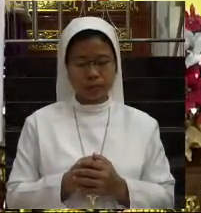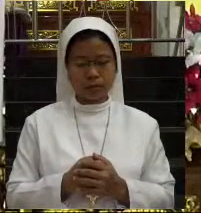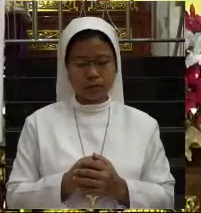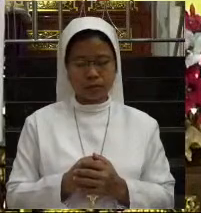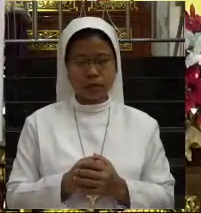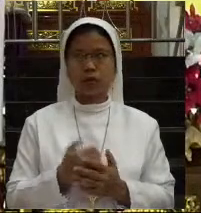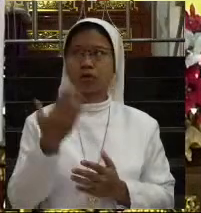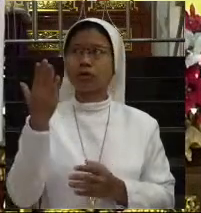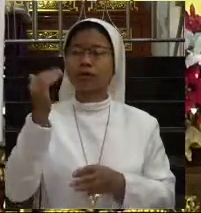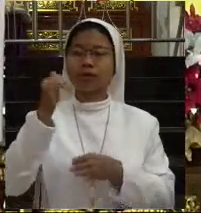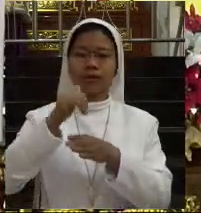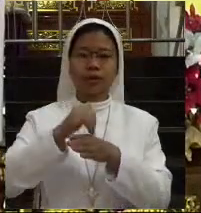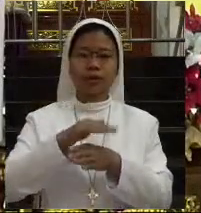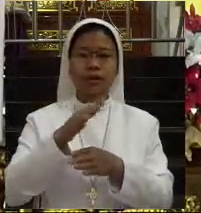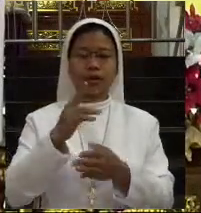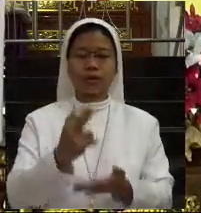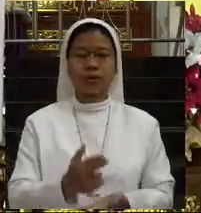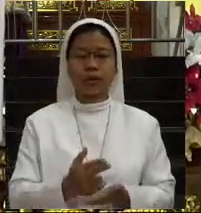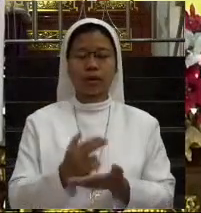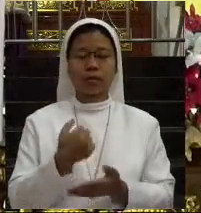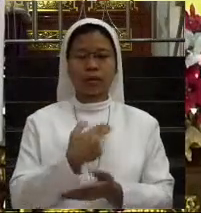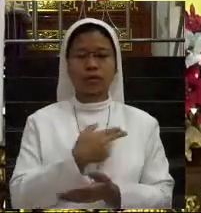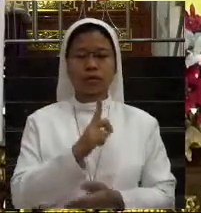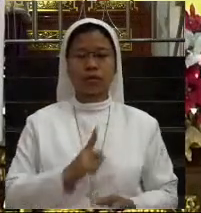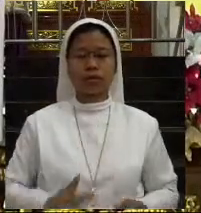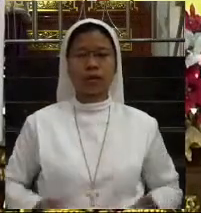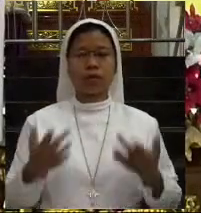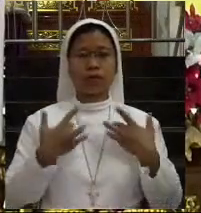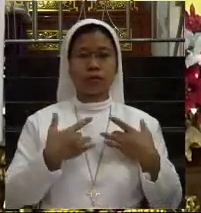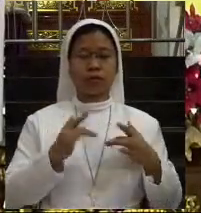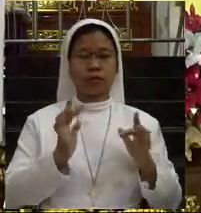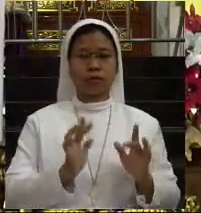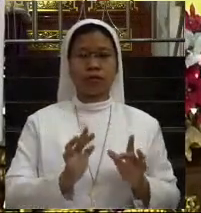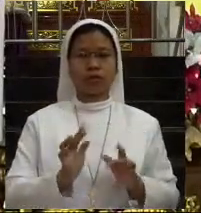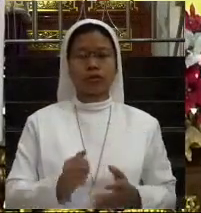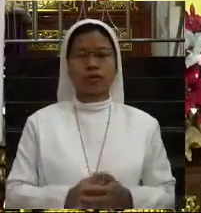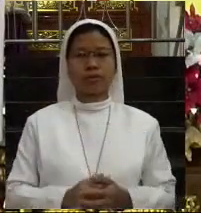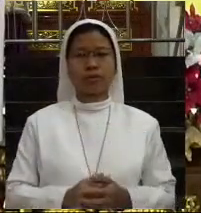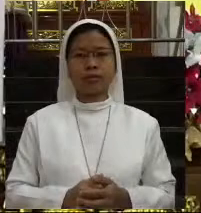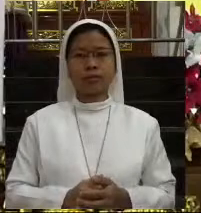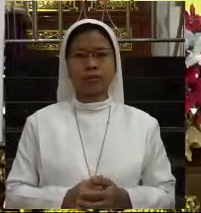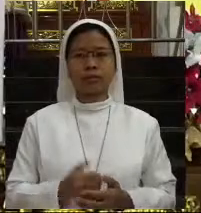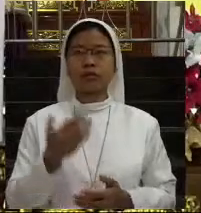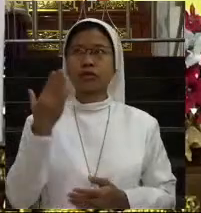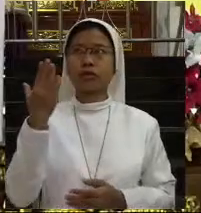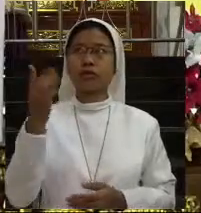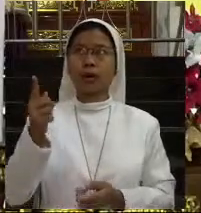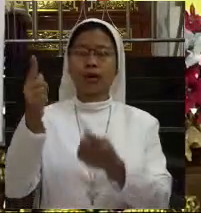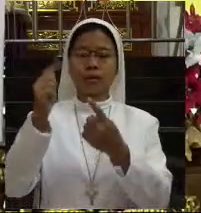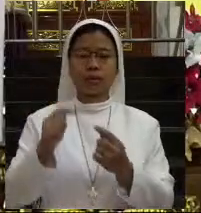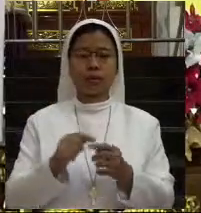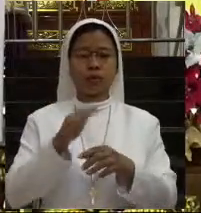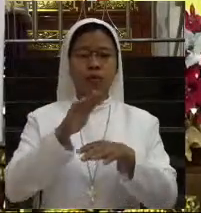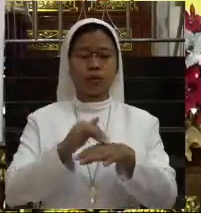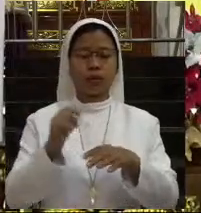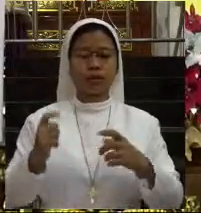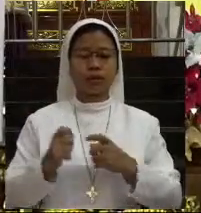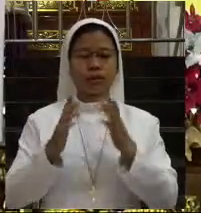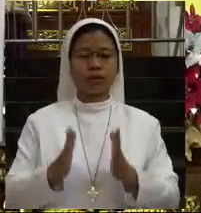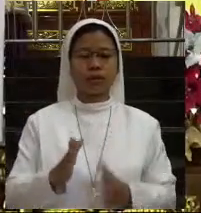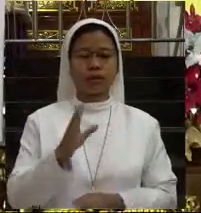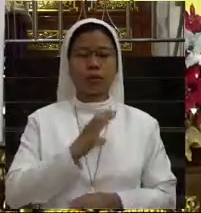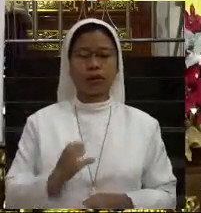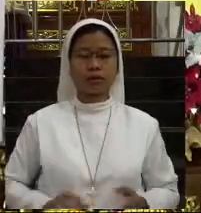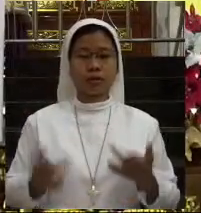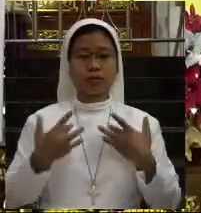You were sent to heal the contrite. Lord, have mercy. Lord, have mercy. You came to call sinners.